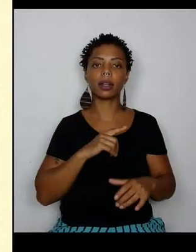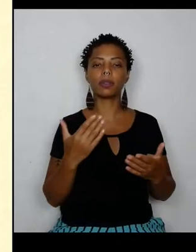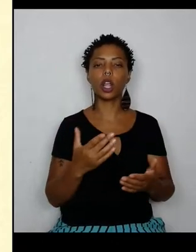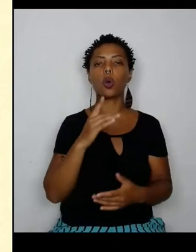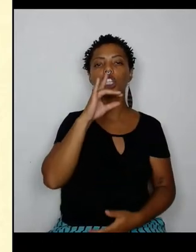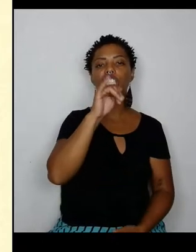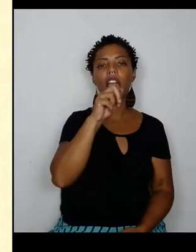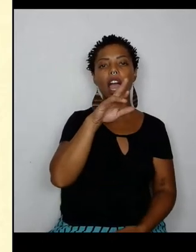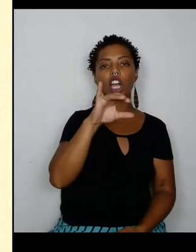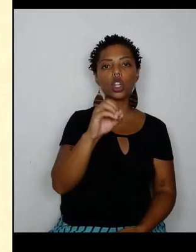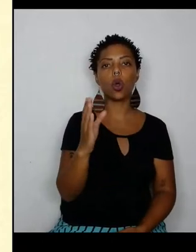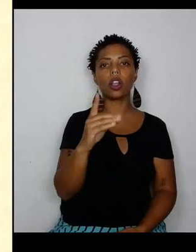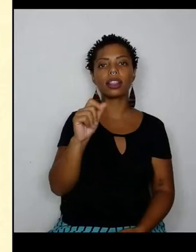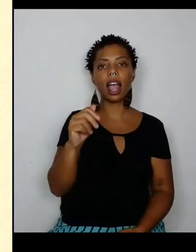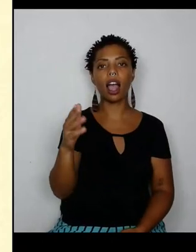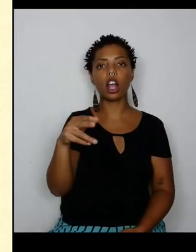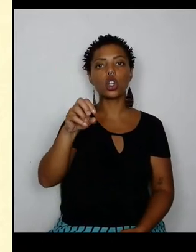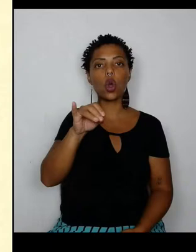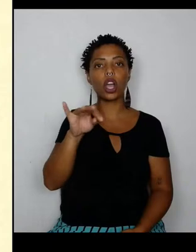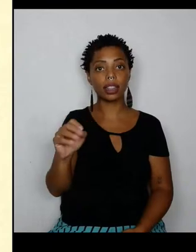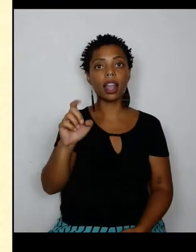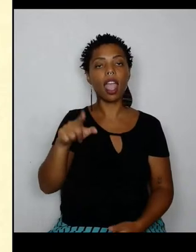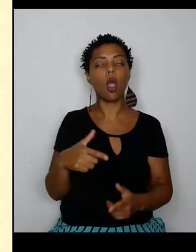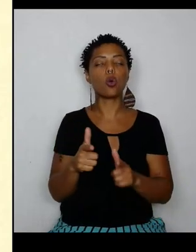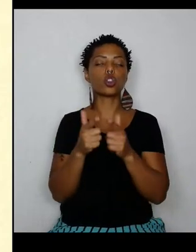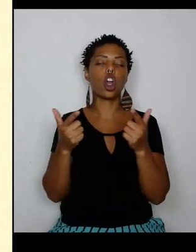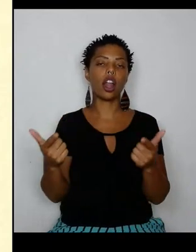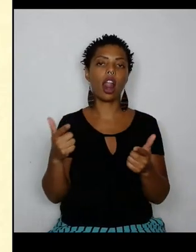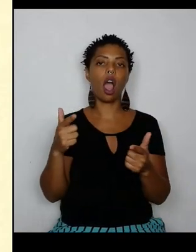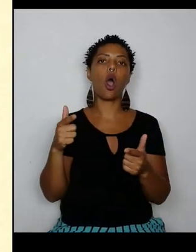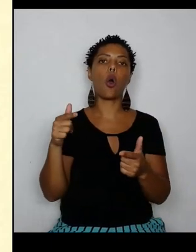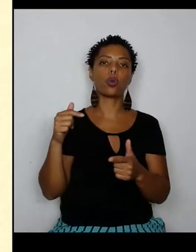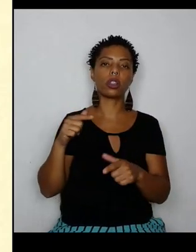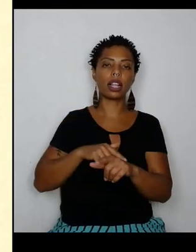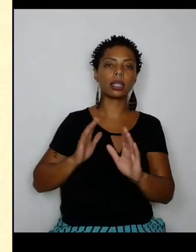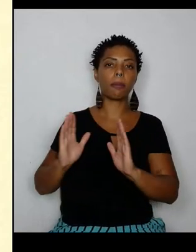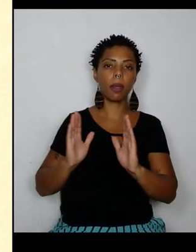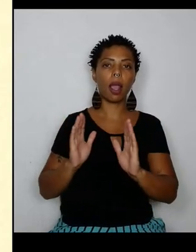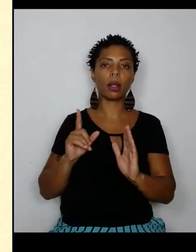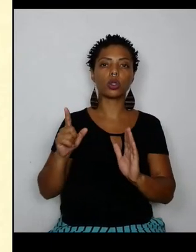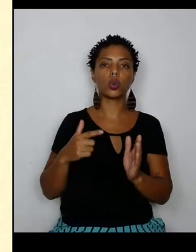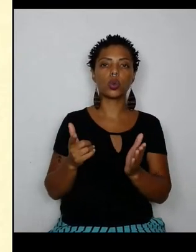channels the audio da noite was one of these newspapers